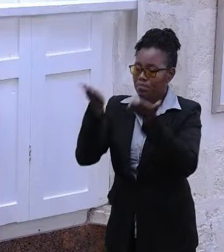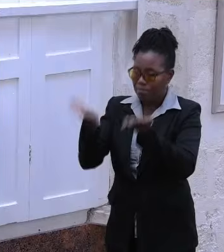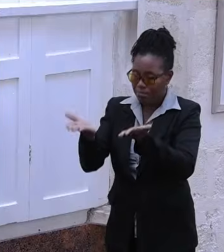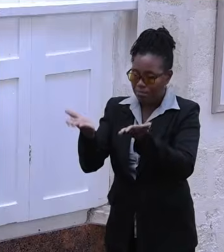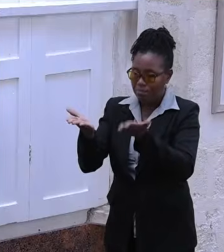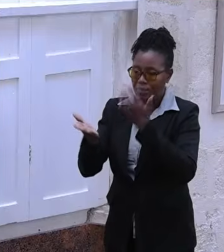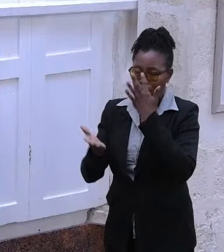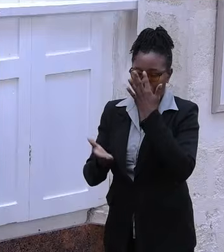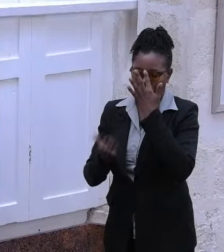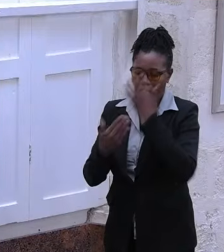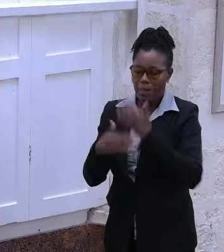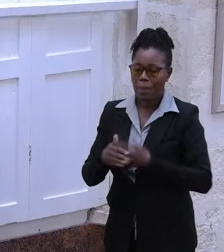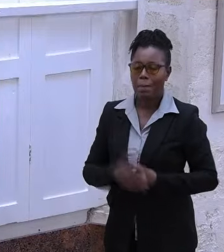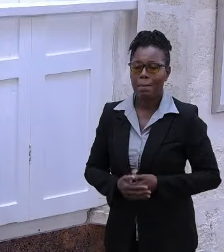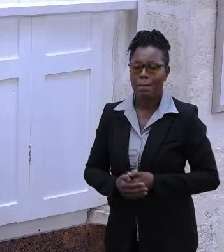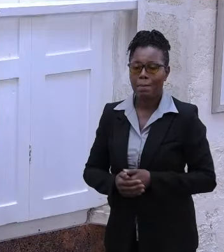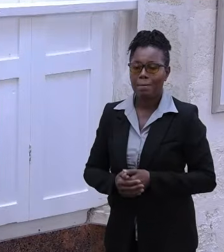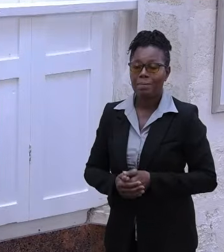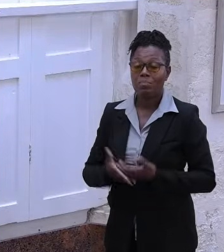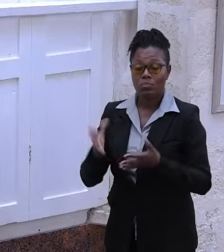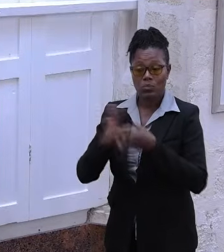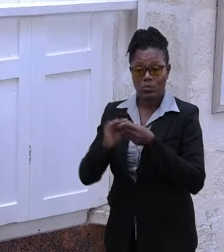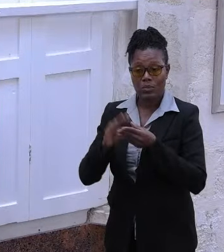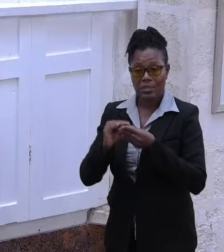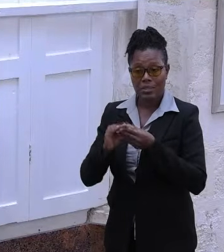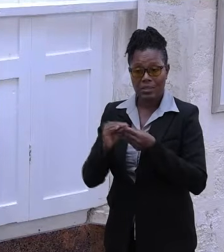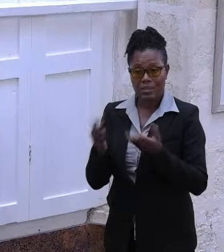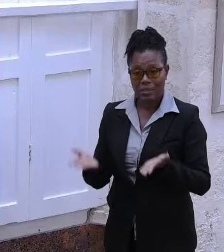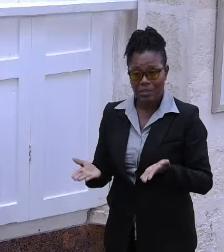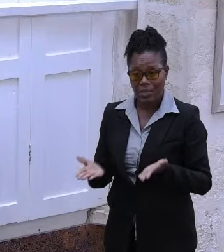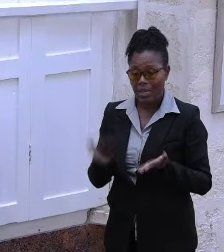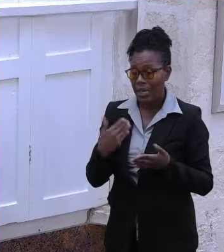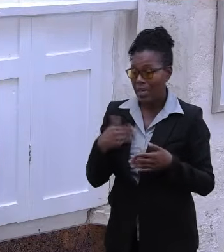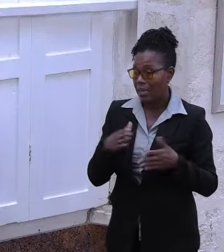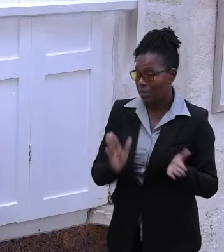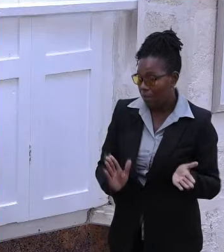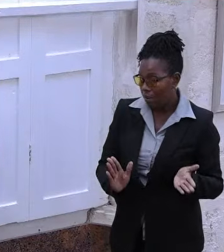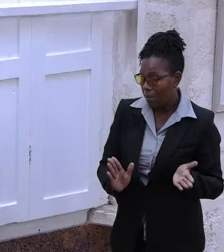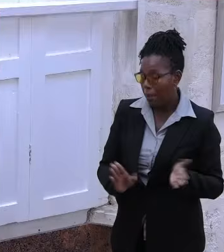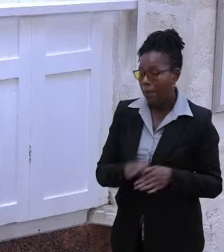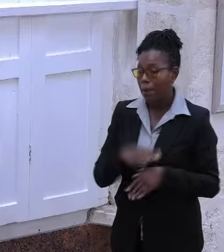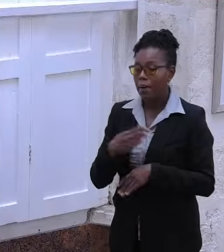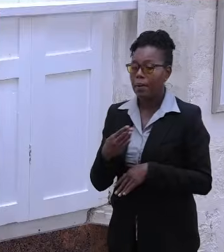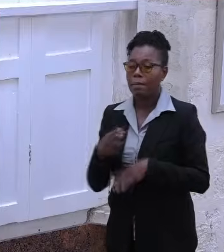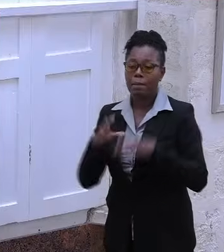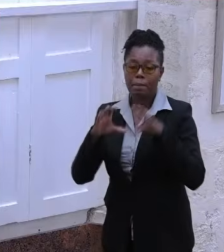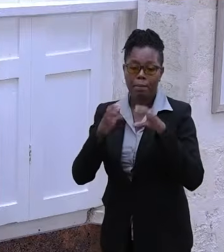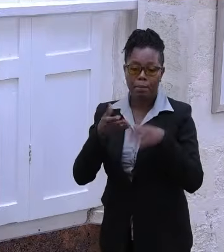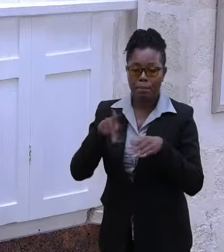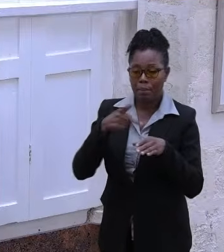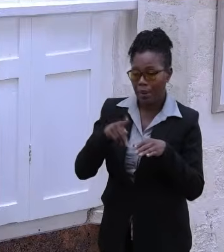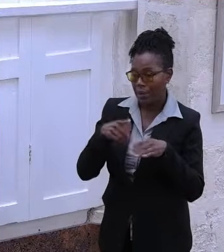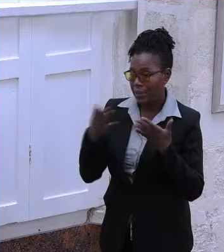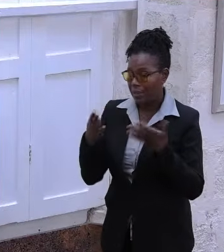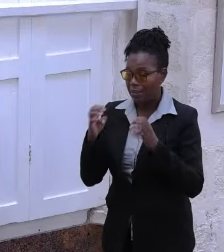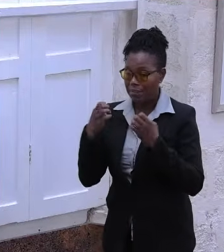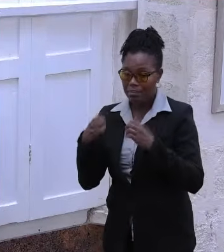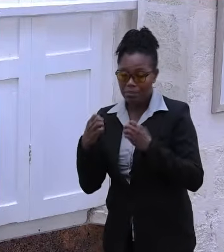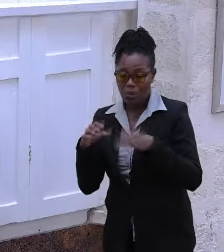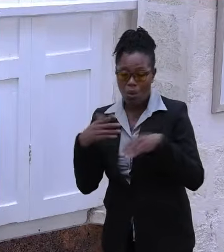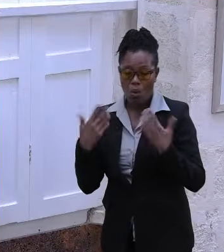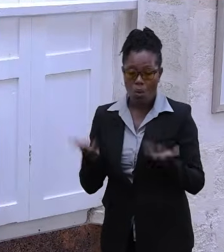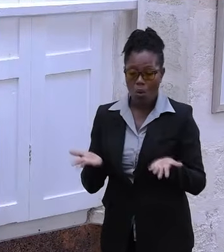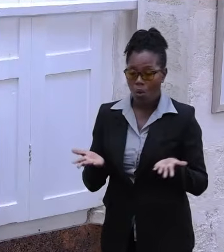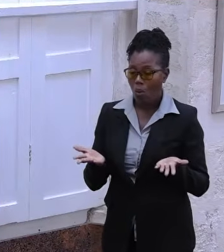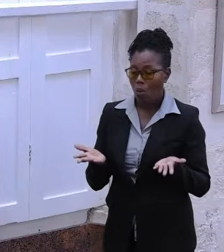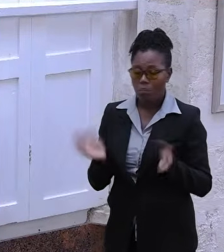to discuss. So, as you say, this is not a partisan exercise or a personal exercise,